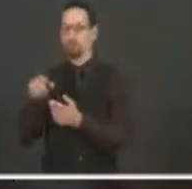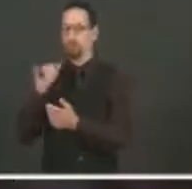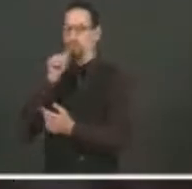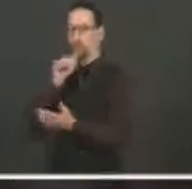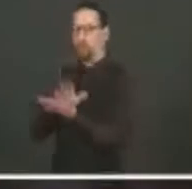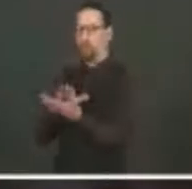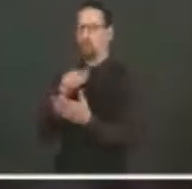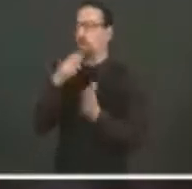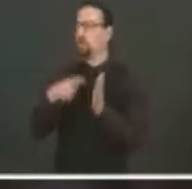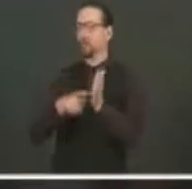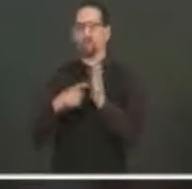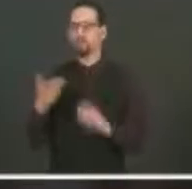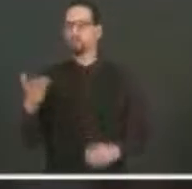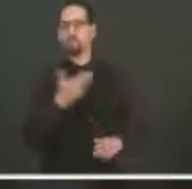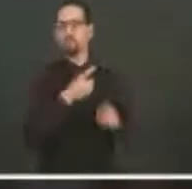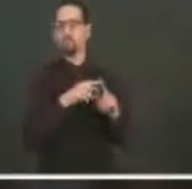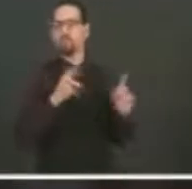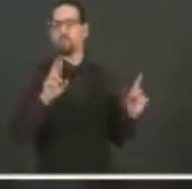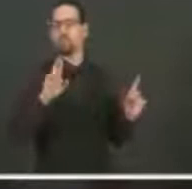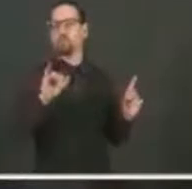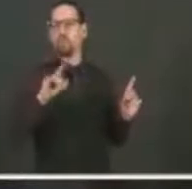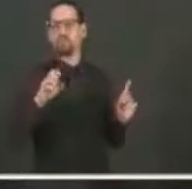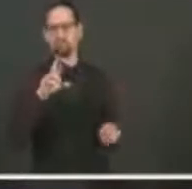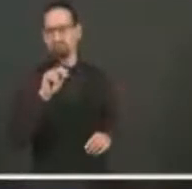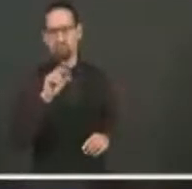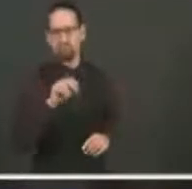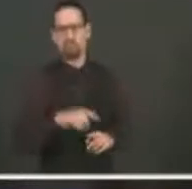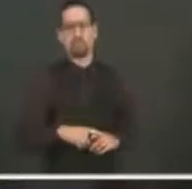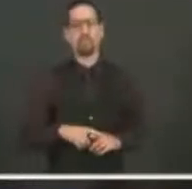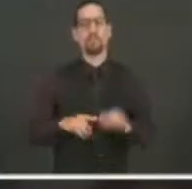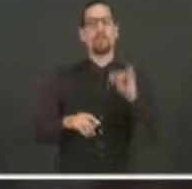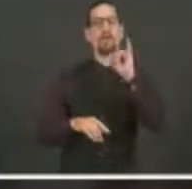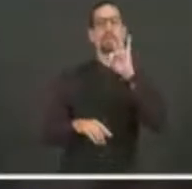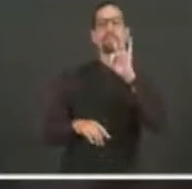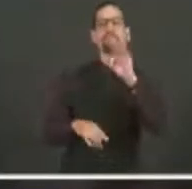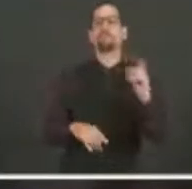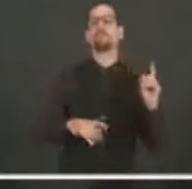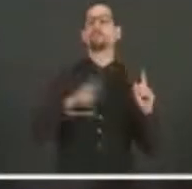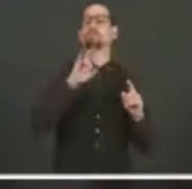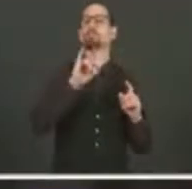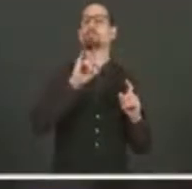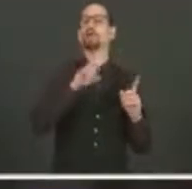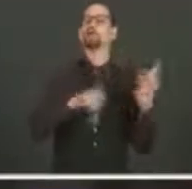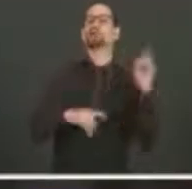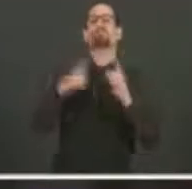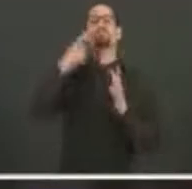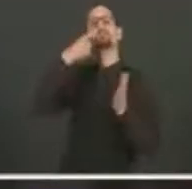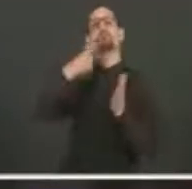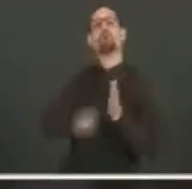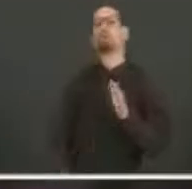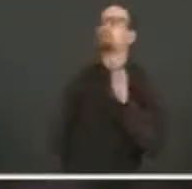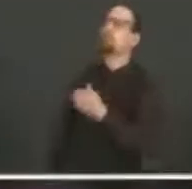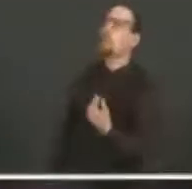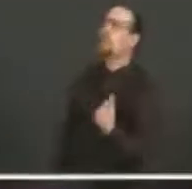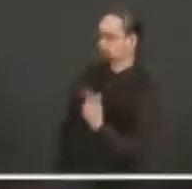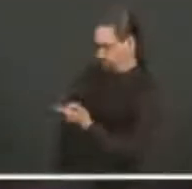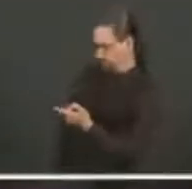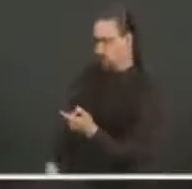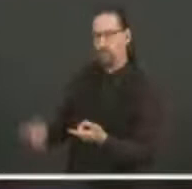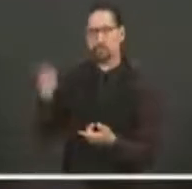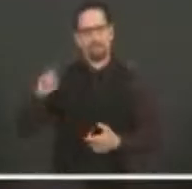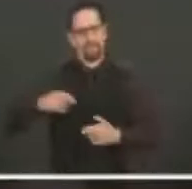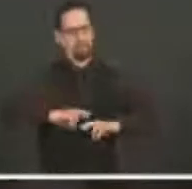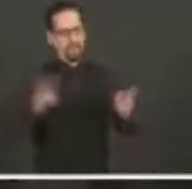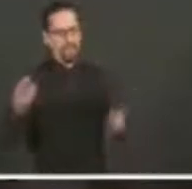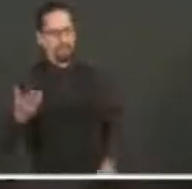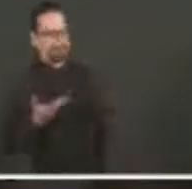the request of RIDO. If there's a positive case or an outbreak, I want to conclude by saying that our guidance is always